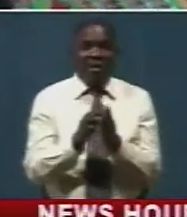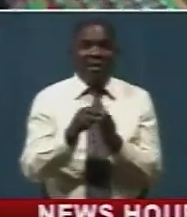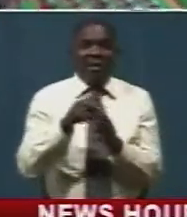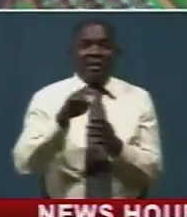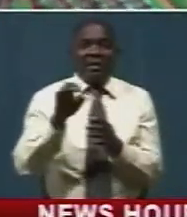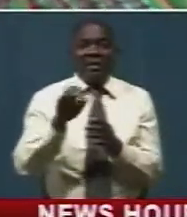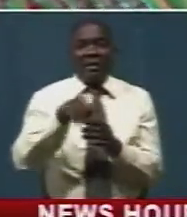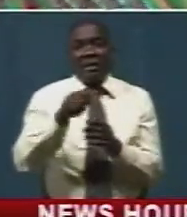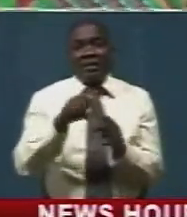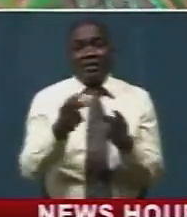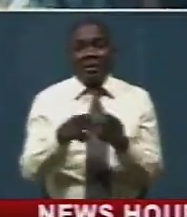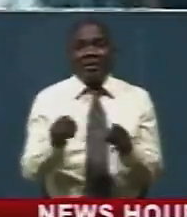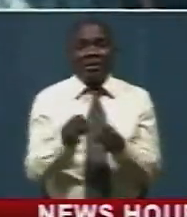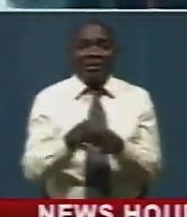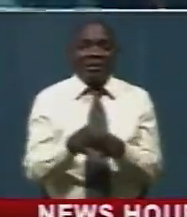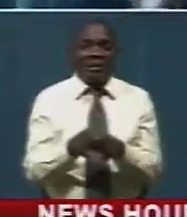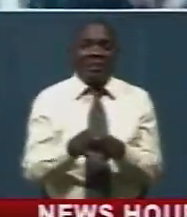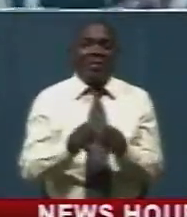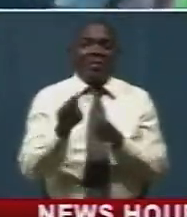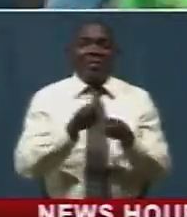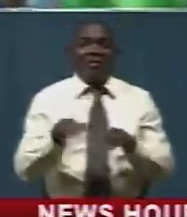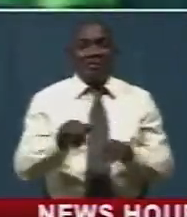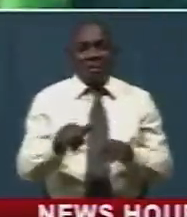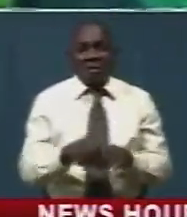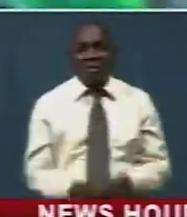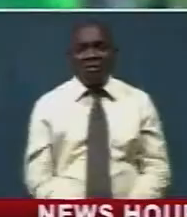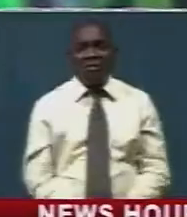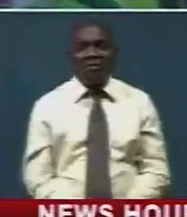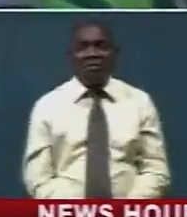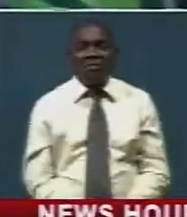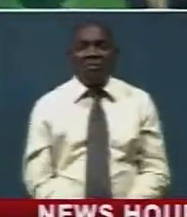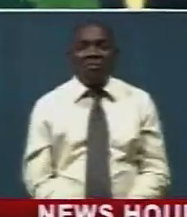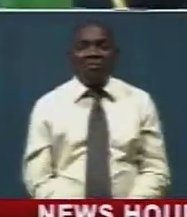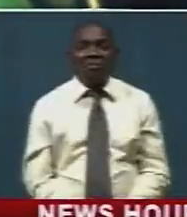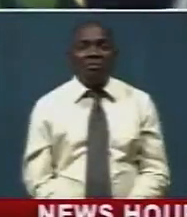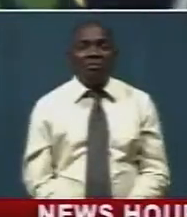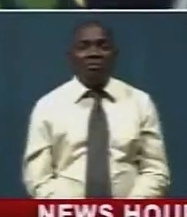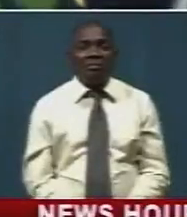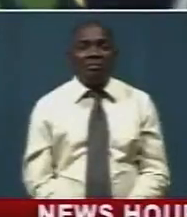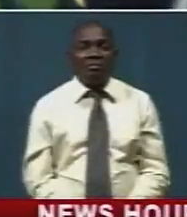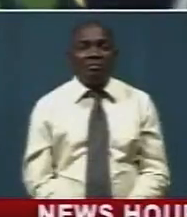do same. Ntobi Bininto, GBC News, Accra.